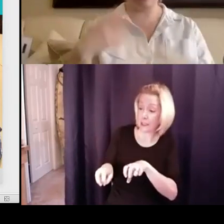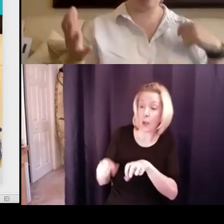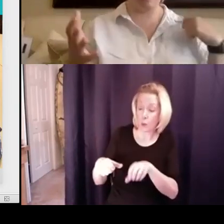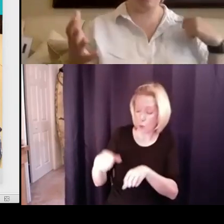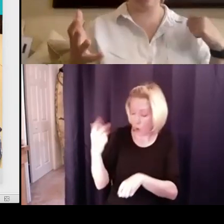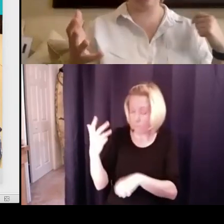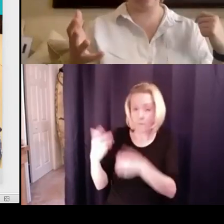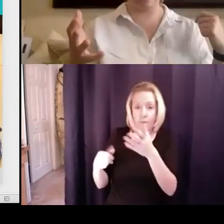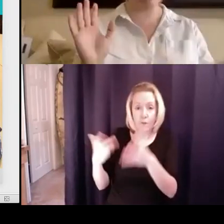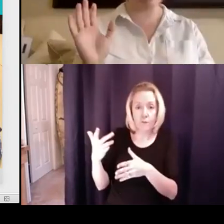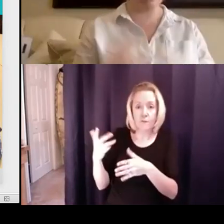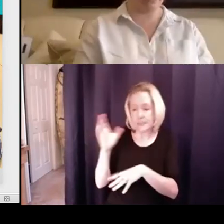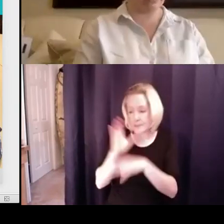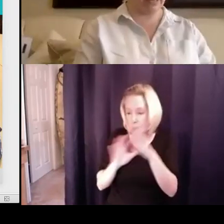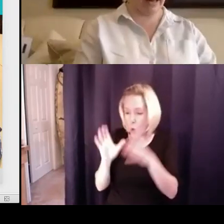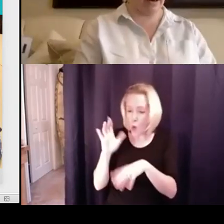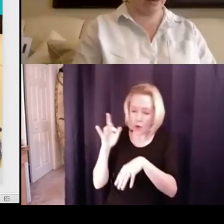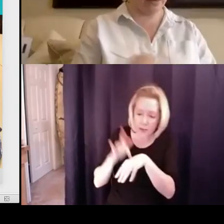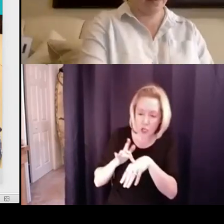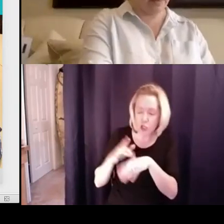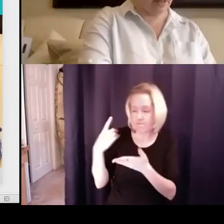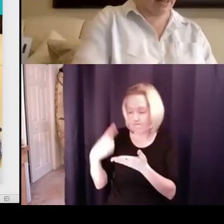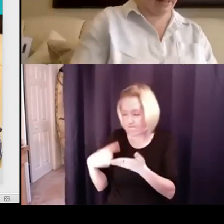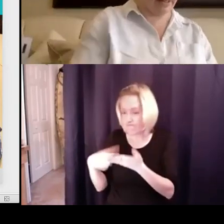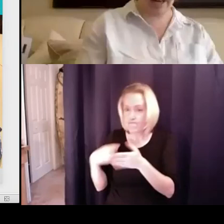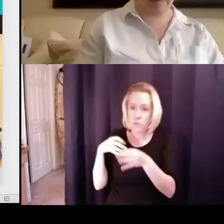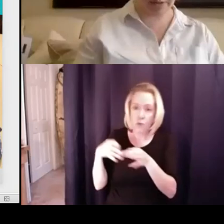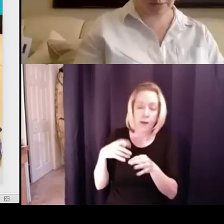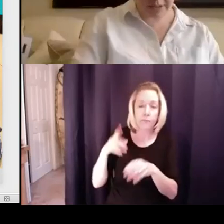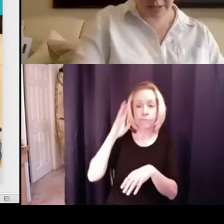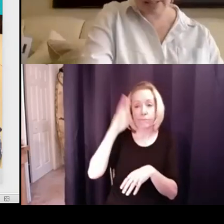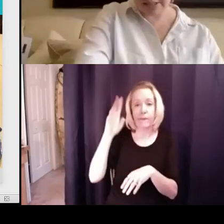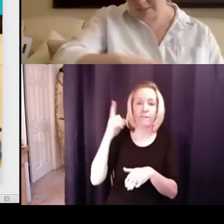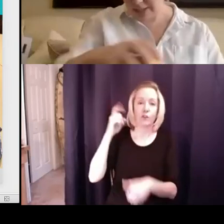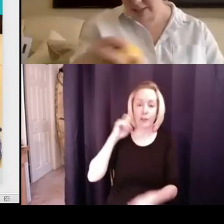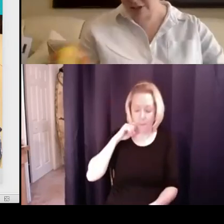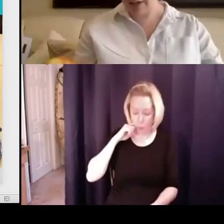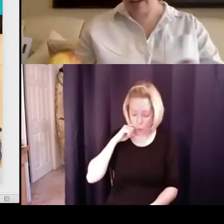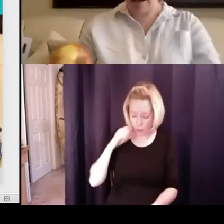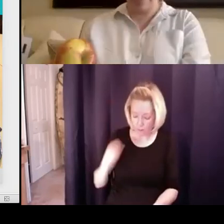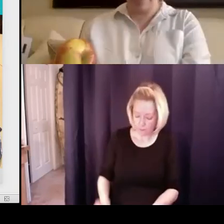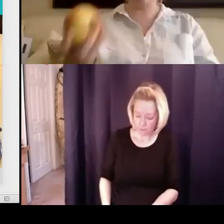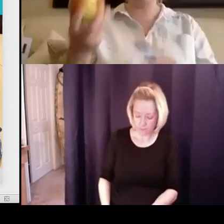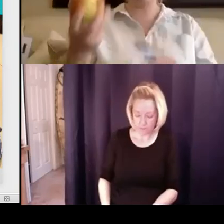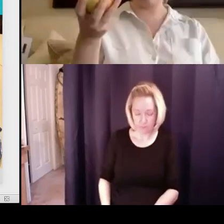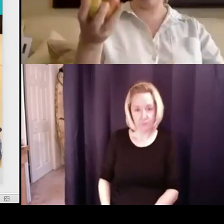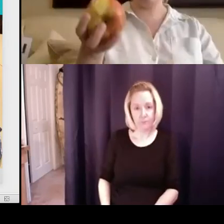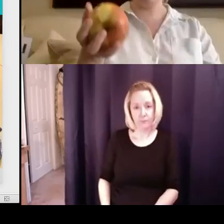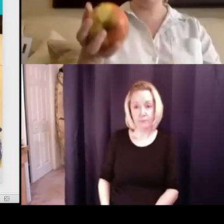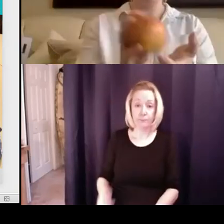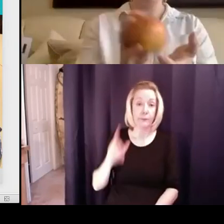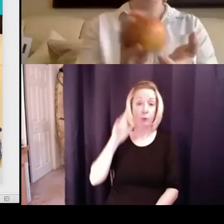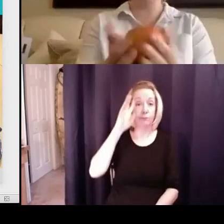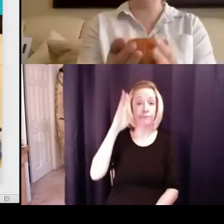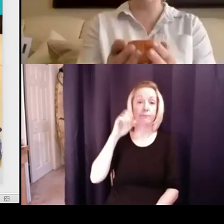and explore the items, right? So we take out the apple, it's probably the easiest to manage. So I take out my